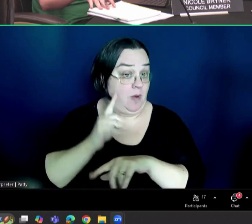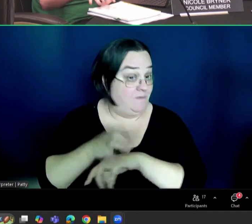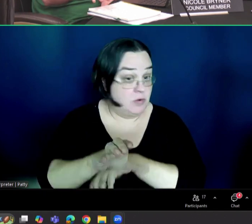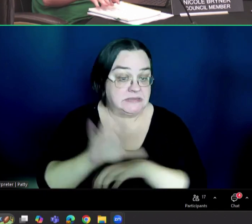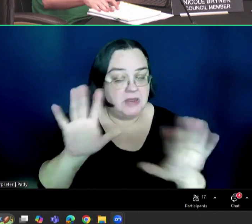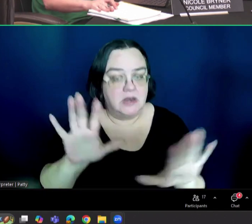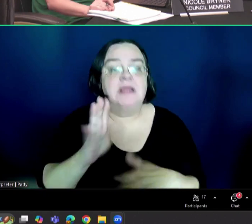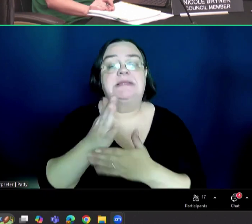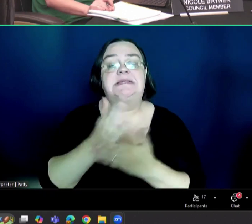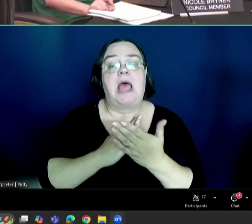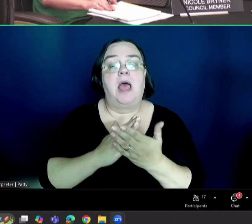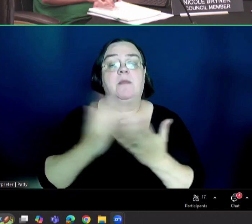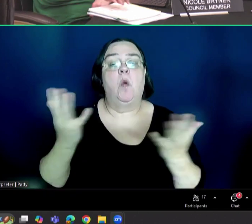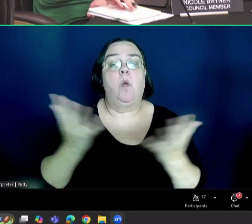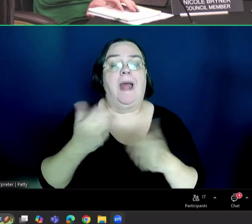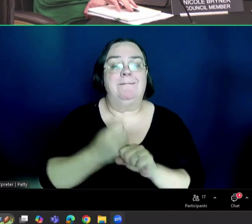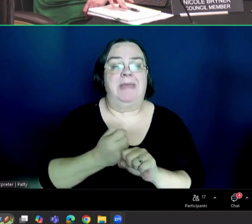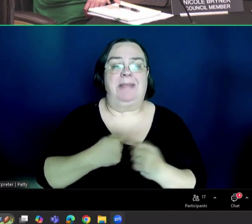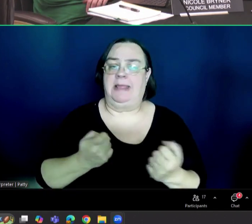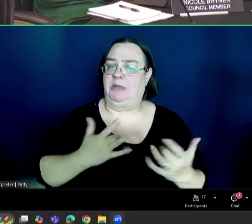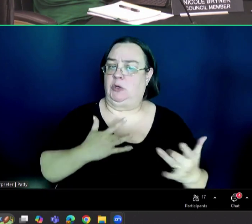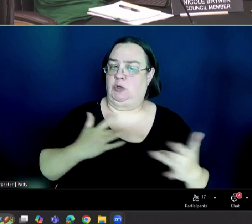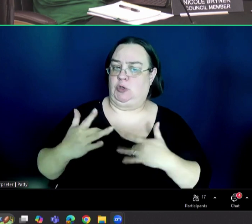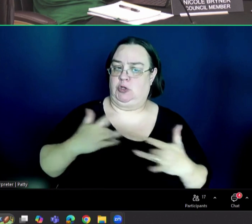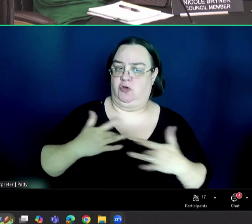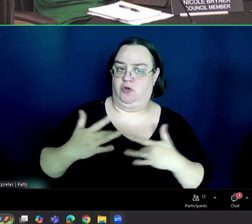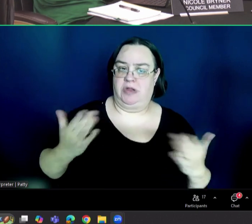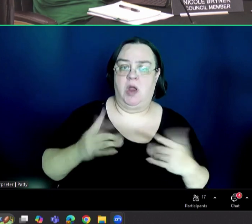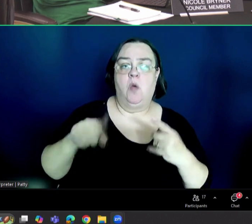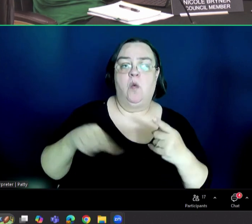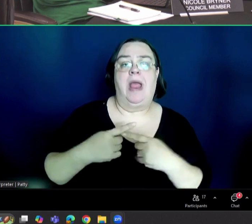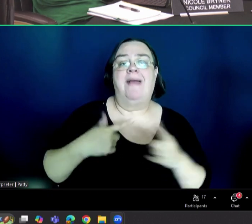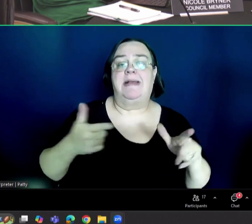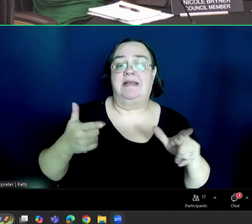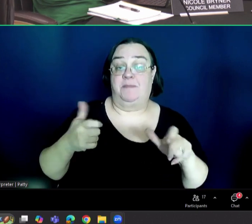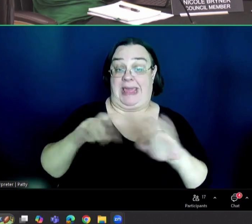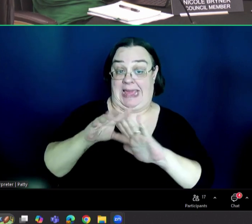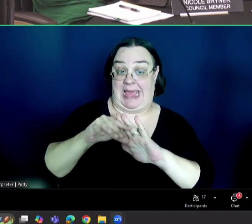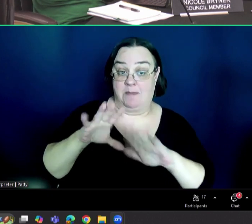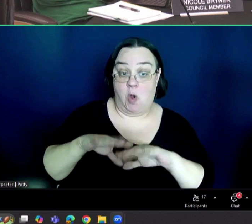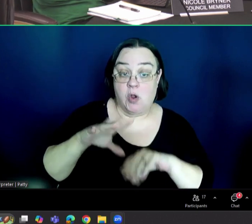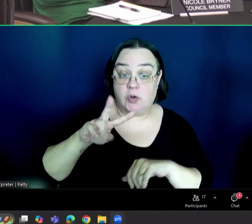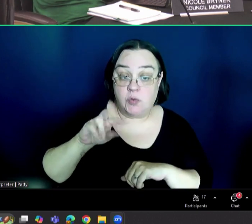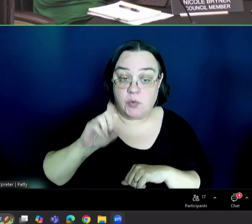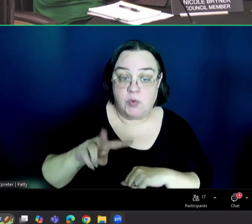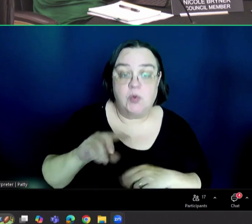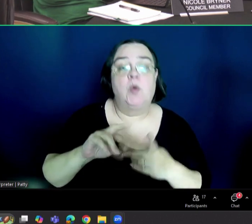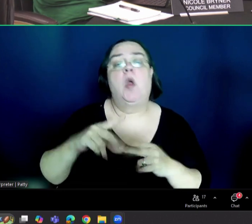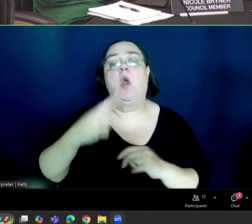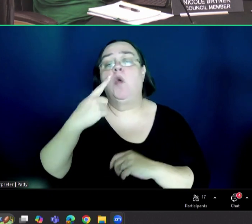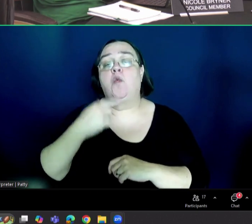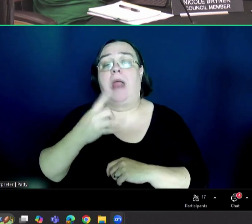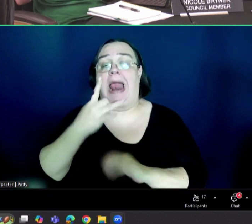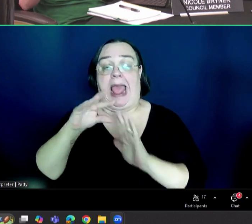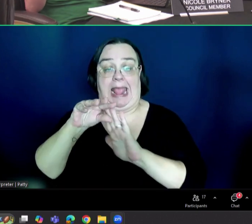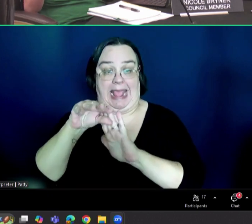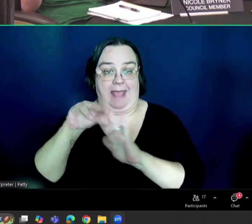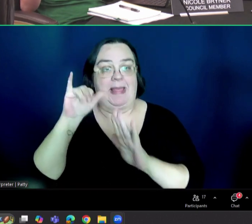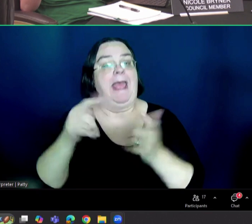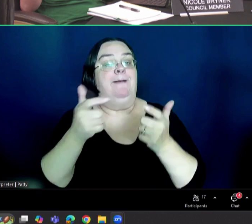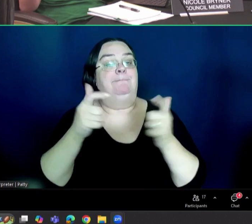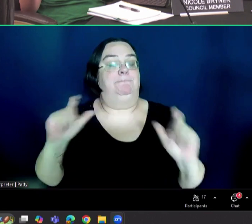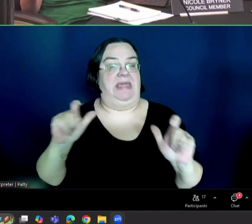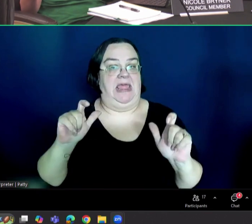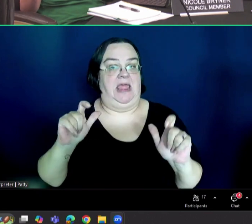what makes me pause here is that when there's a speed camera on 202 or a red light camera, that's a big road that doesn't have a lot of